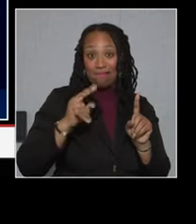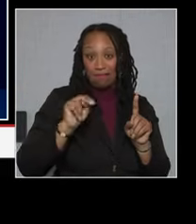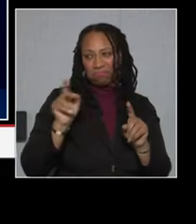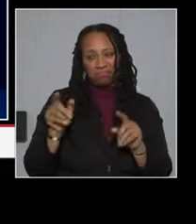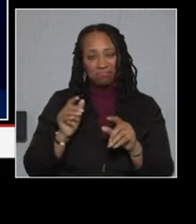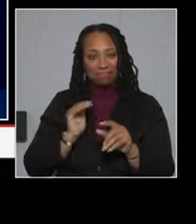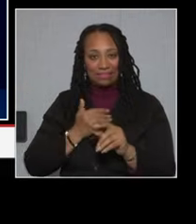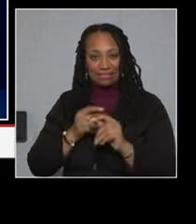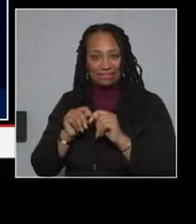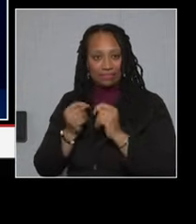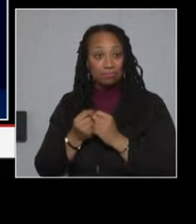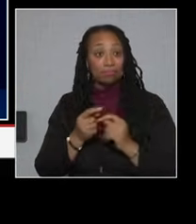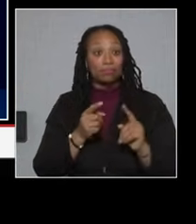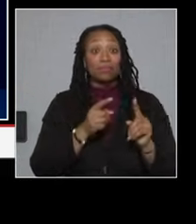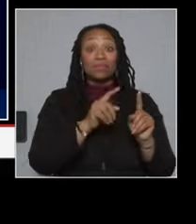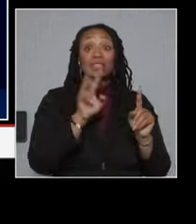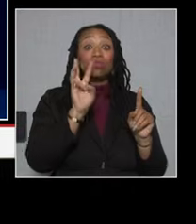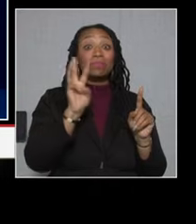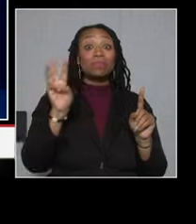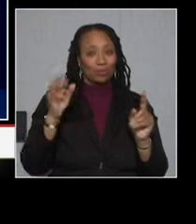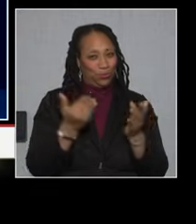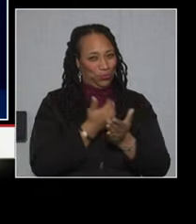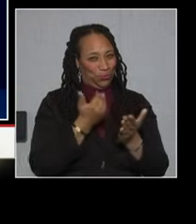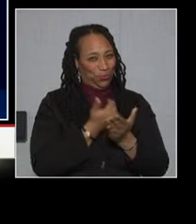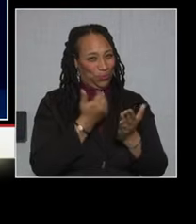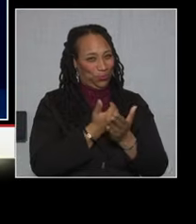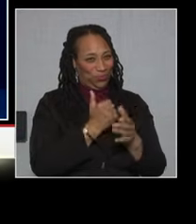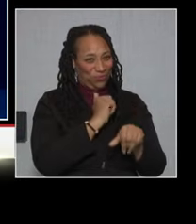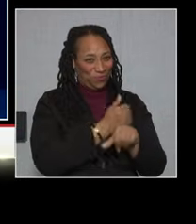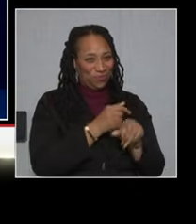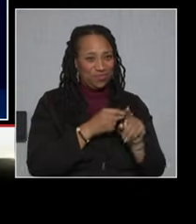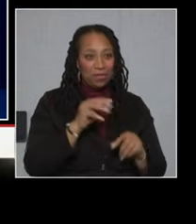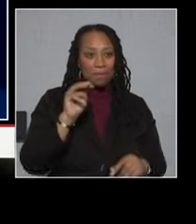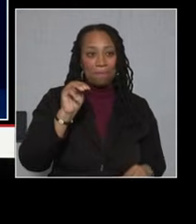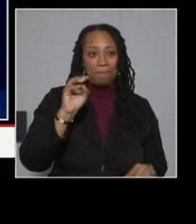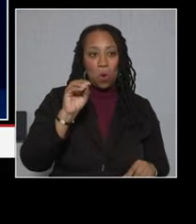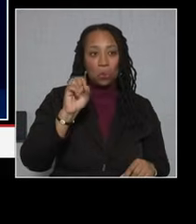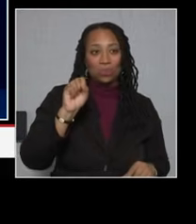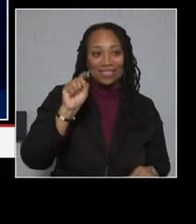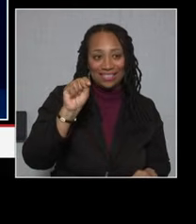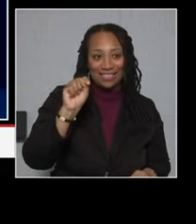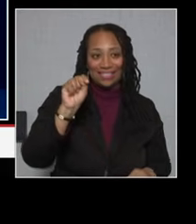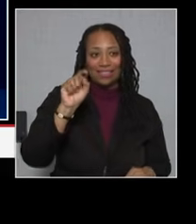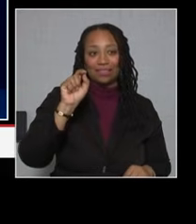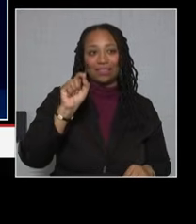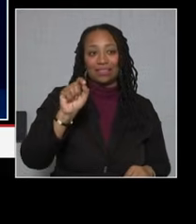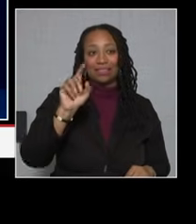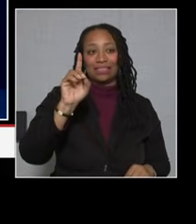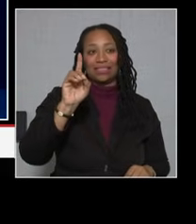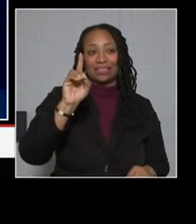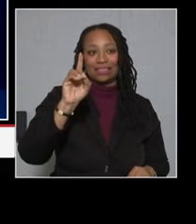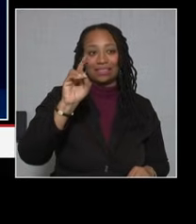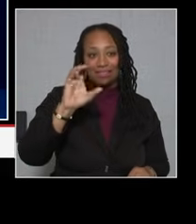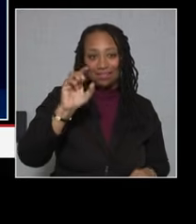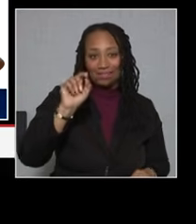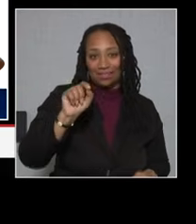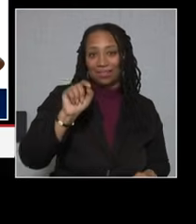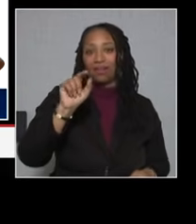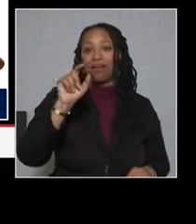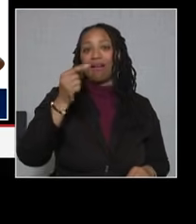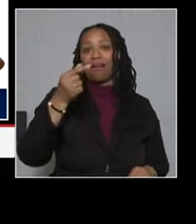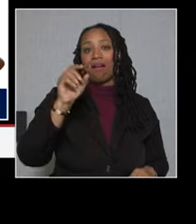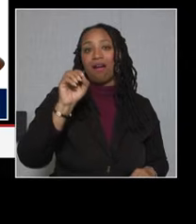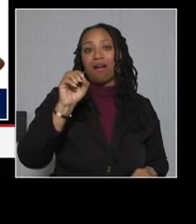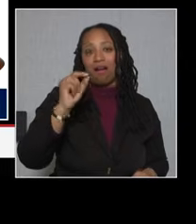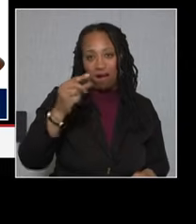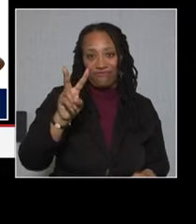to, most.dc.gov, that talks about more than 17,000 after-school programs in our